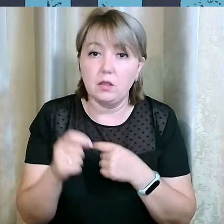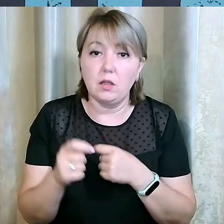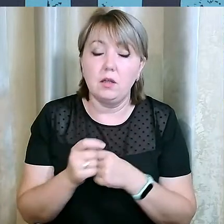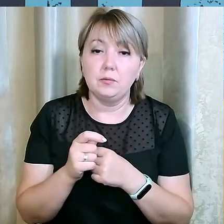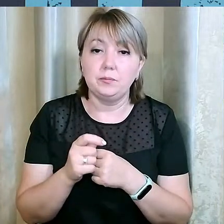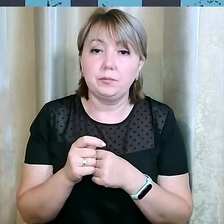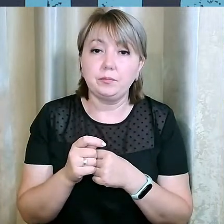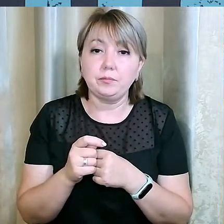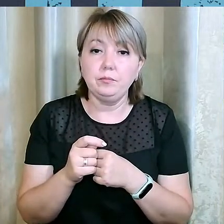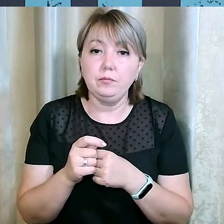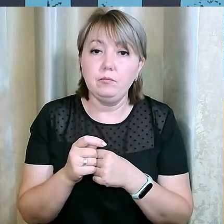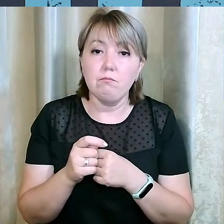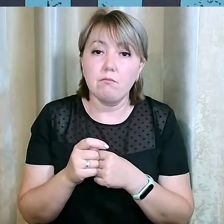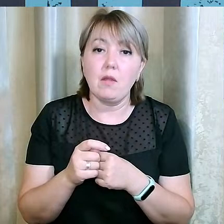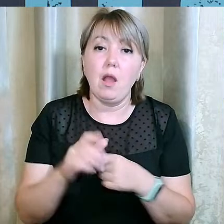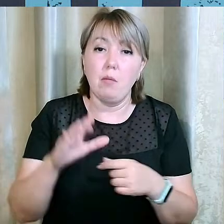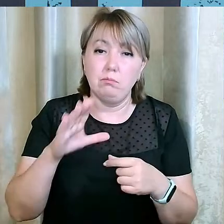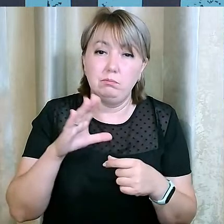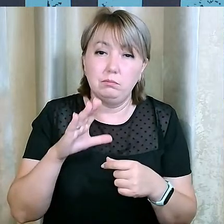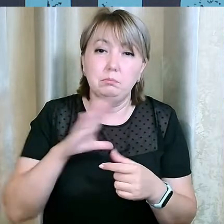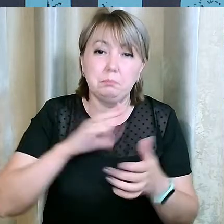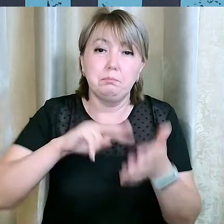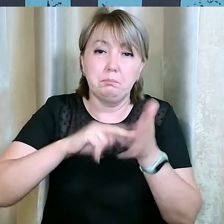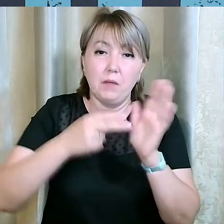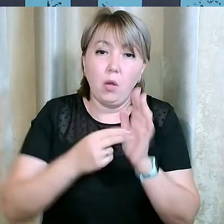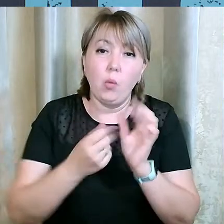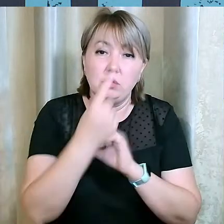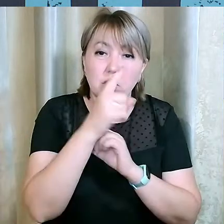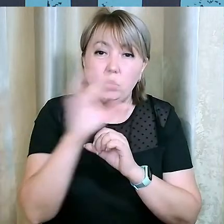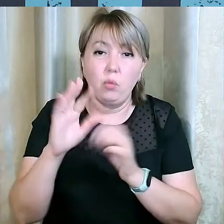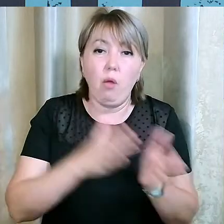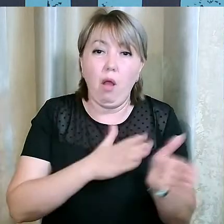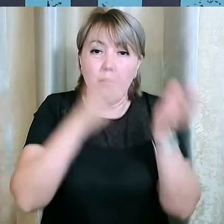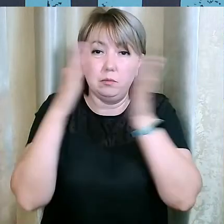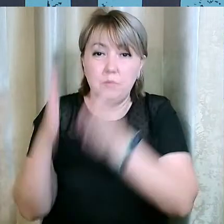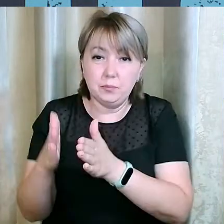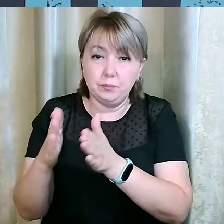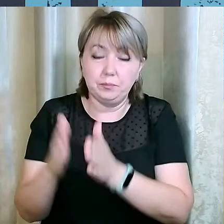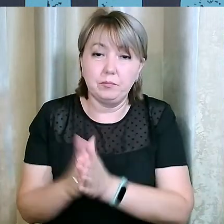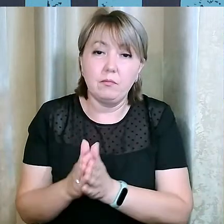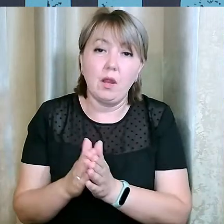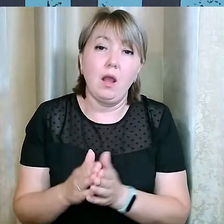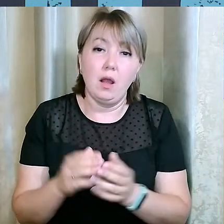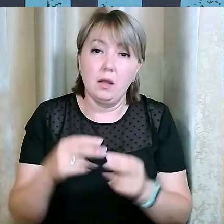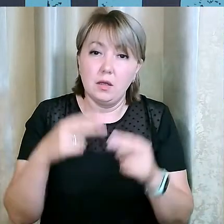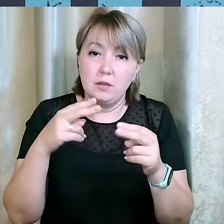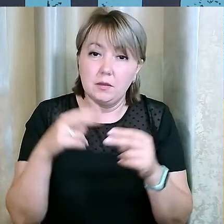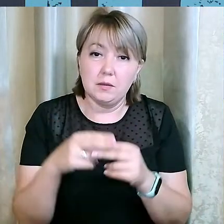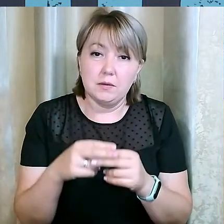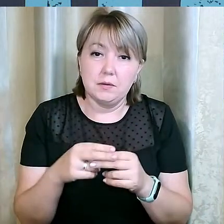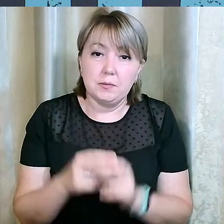war. We had to postpone this briefing from noon today. Please stay tuned.